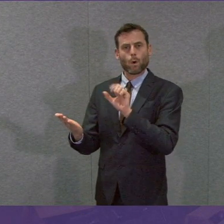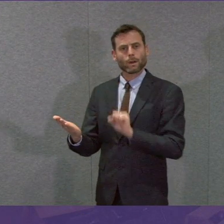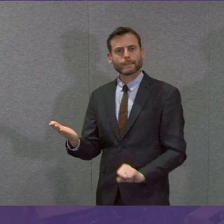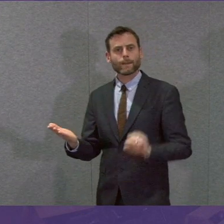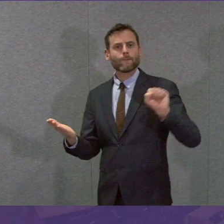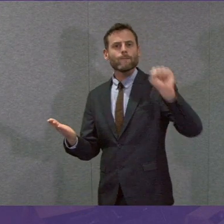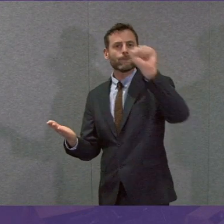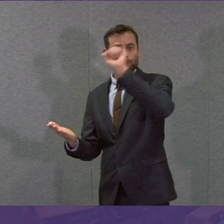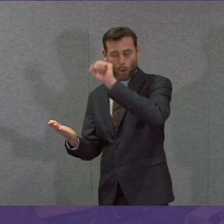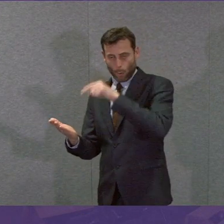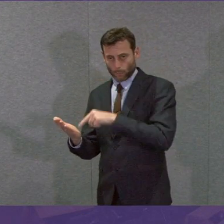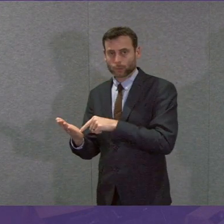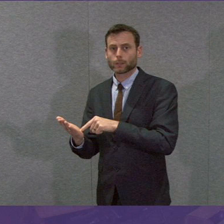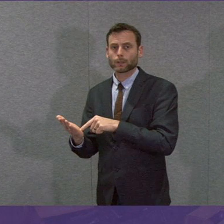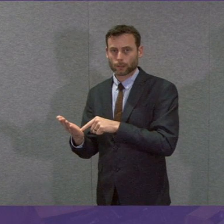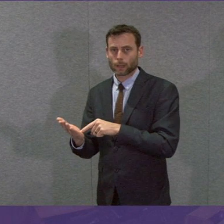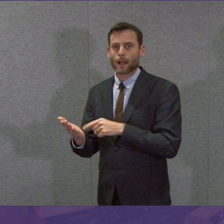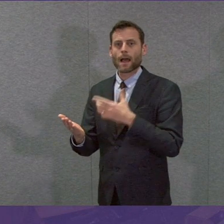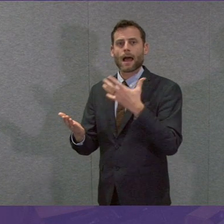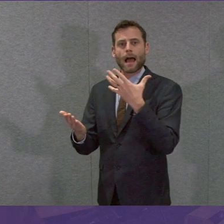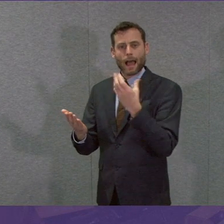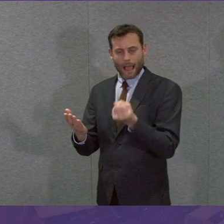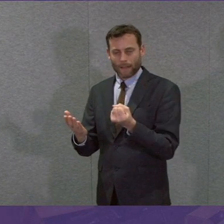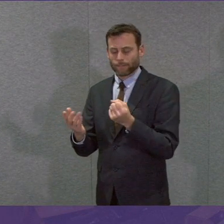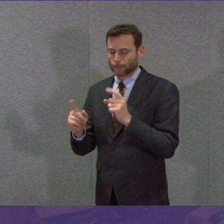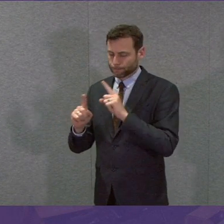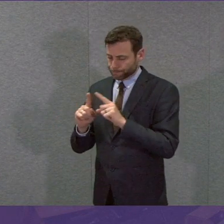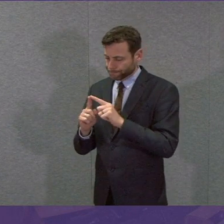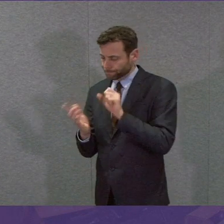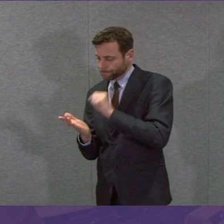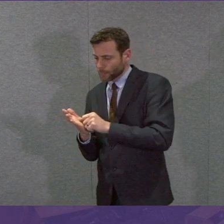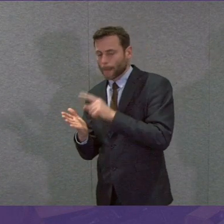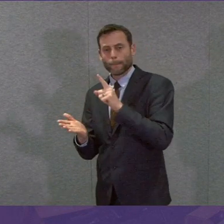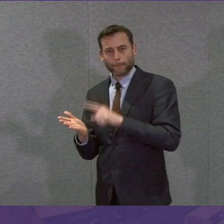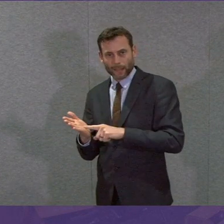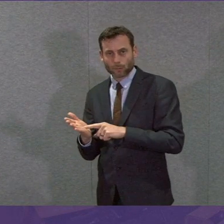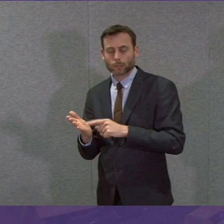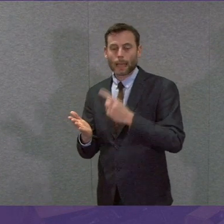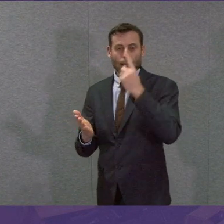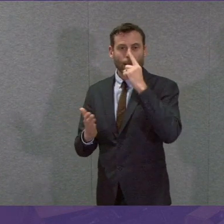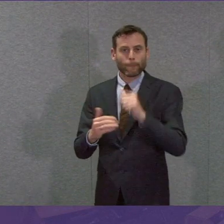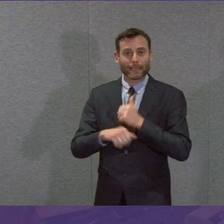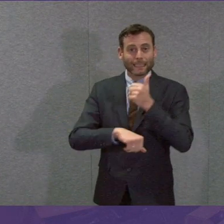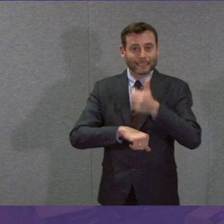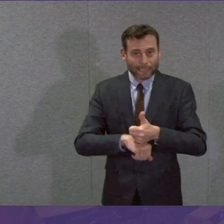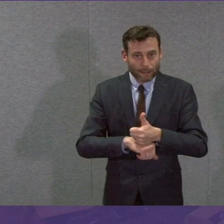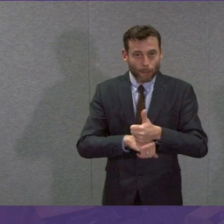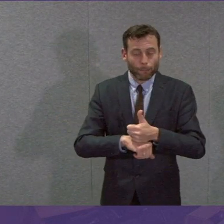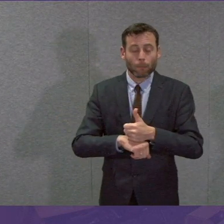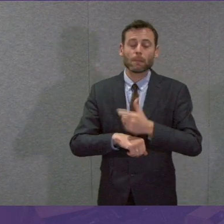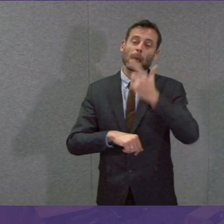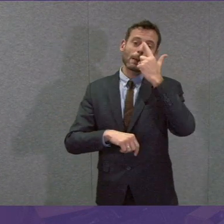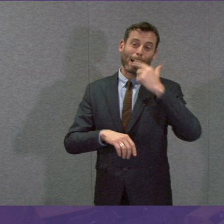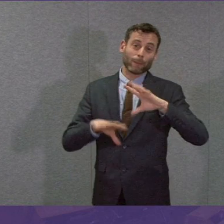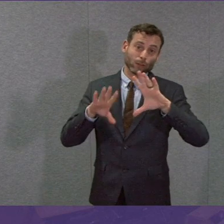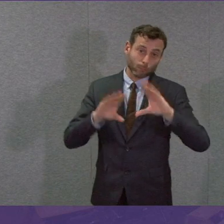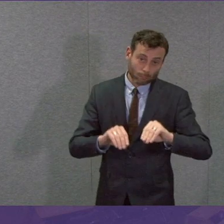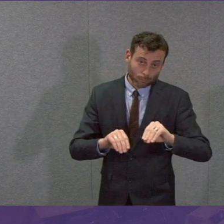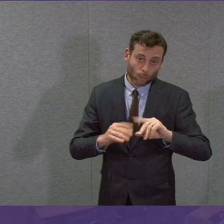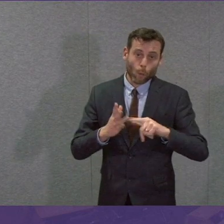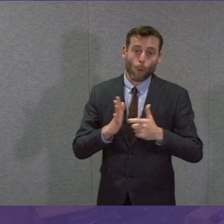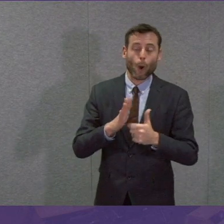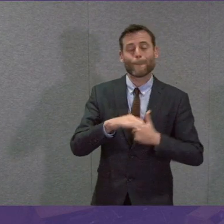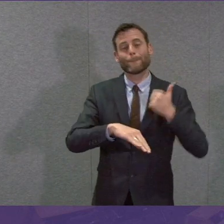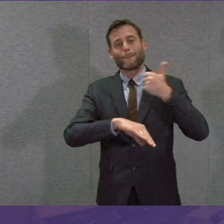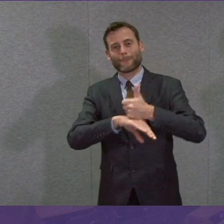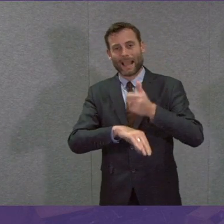ministers on suspension, there are provisions in this bill which can be operated and then suspended and reimposed. That will lie with Scottish ministers. Where they